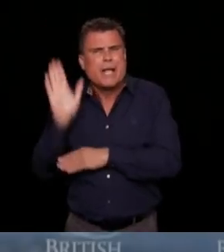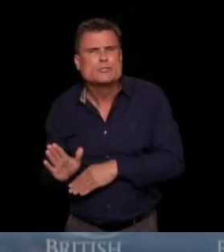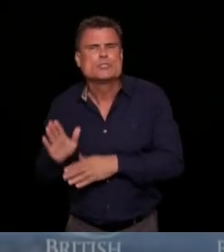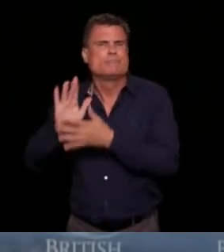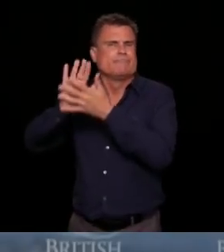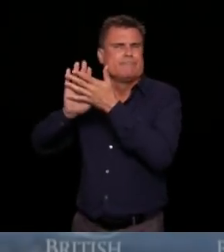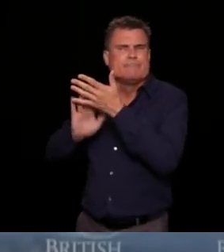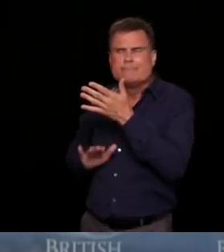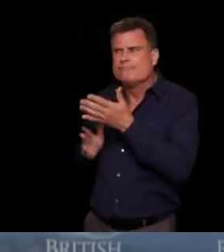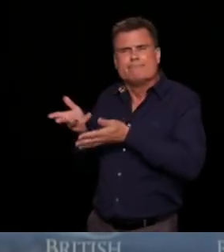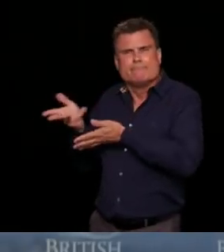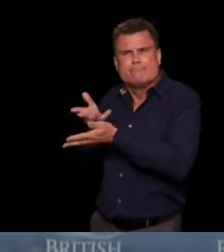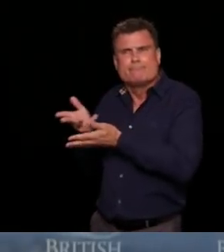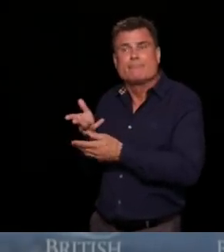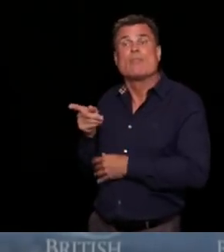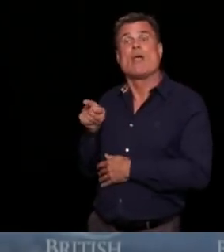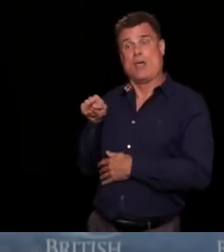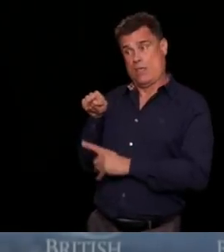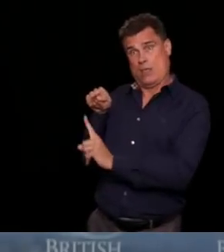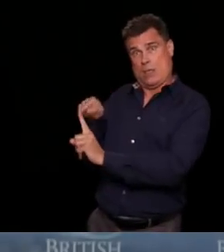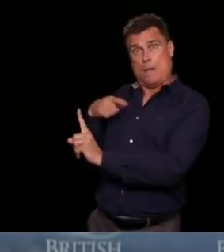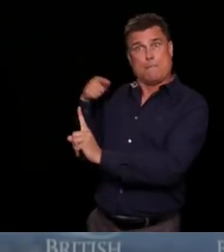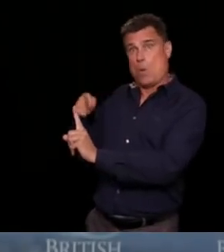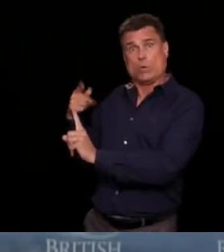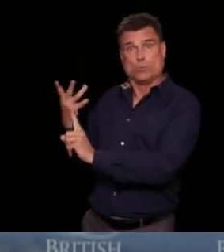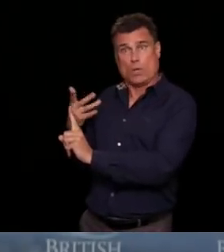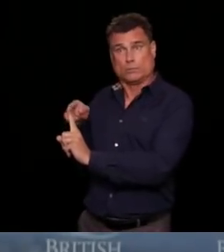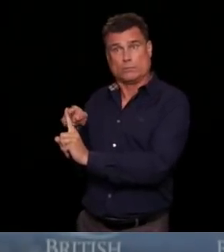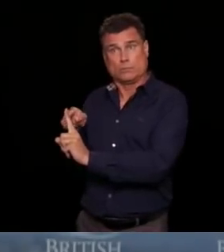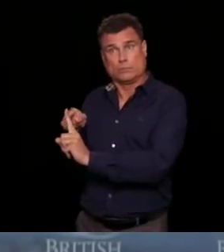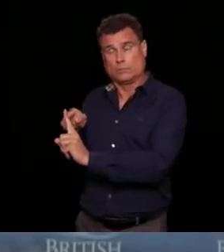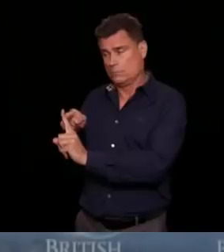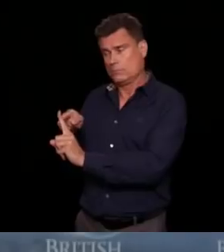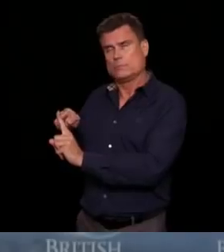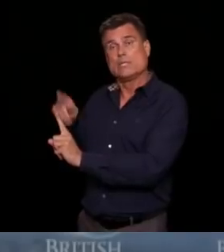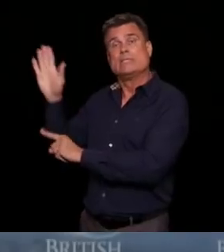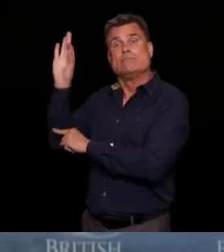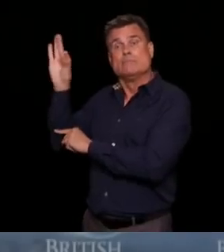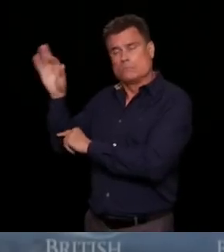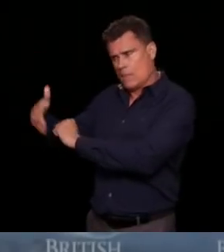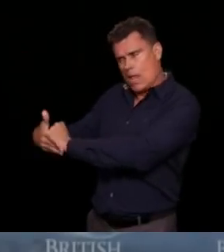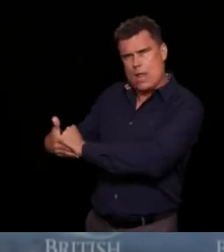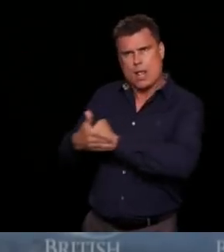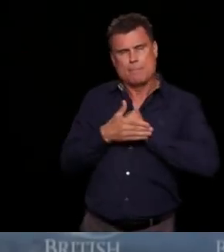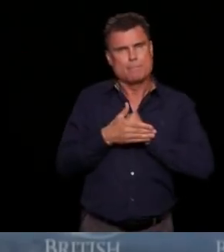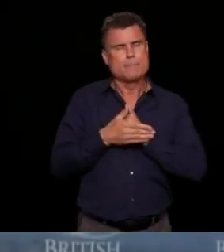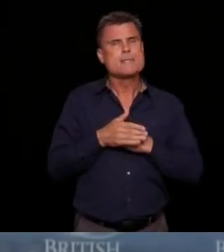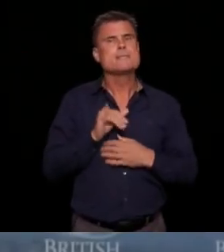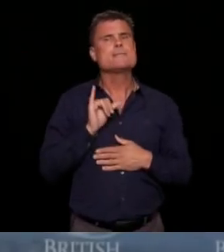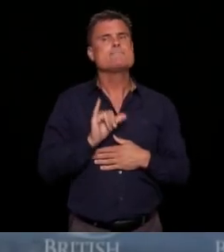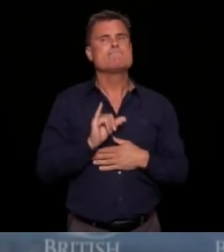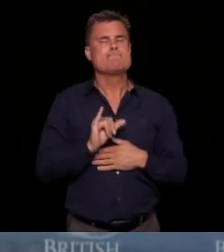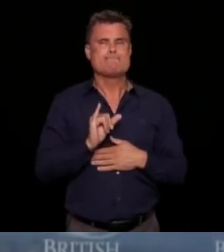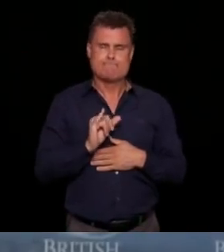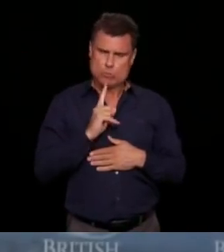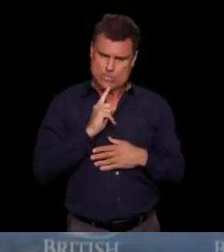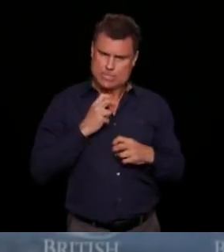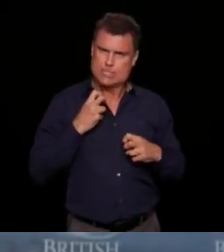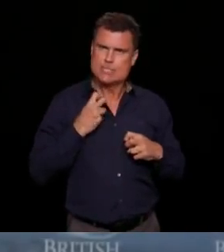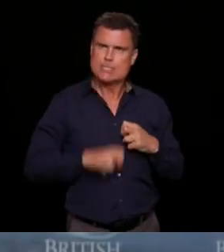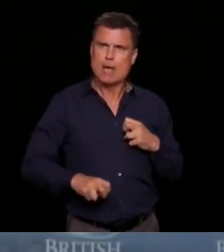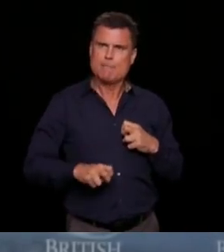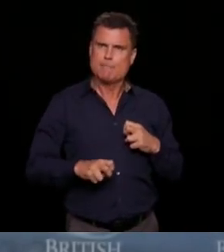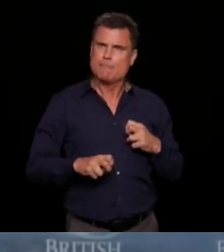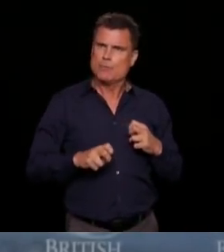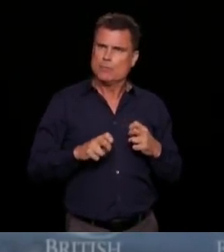of here today are things that are good public health messages, that we have to, in difficult times, seek ways